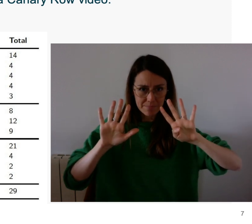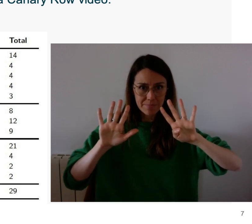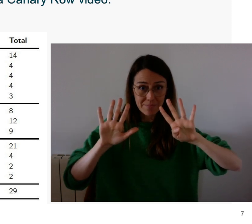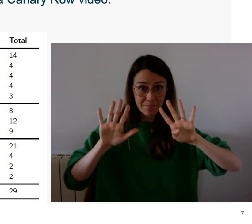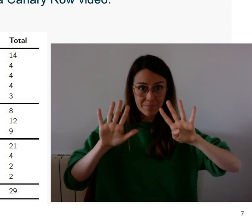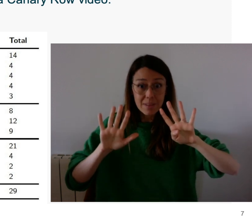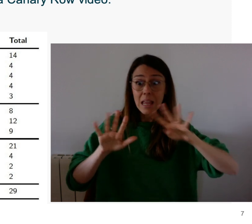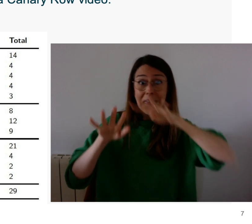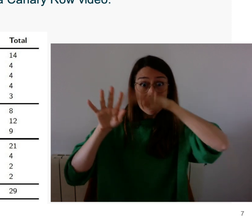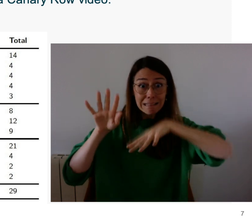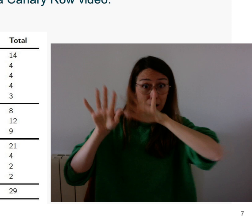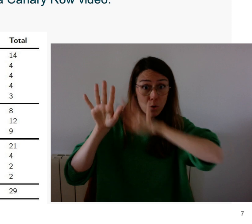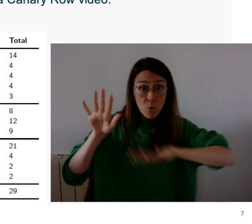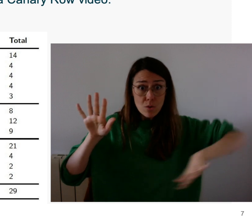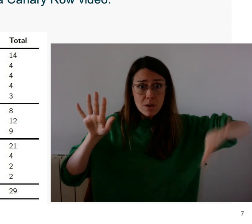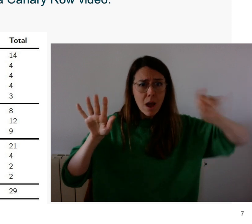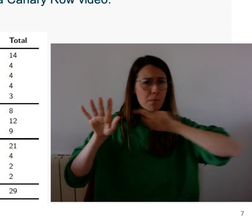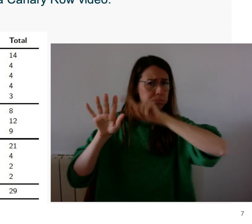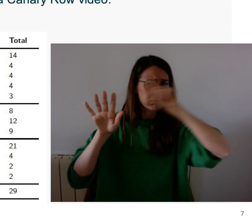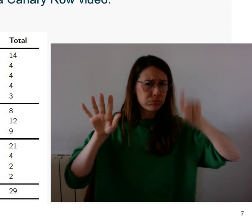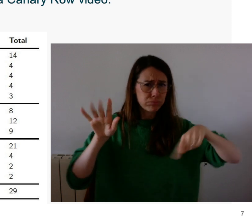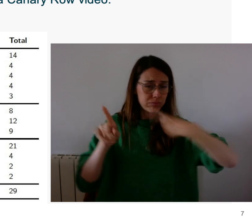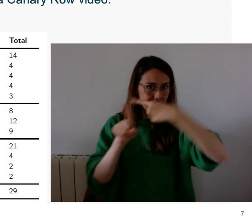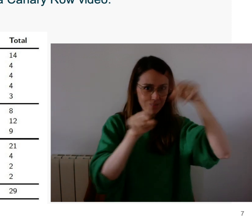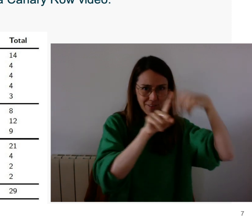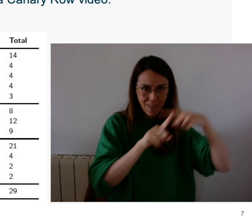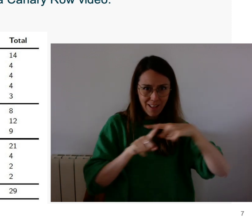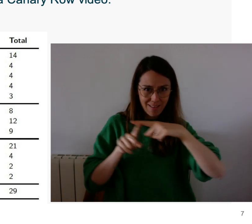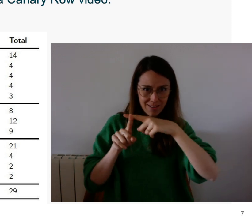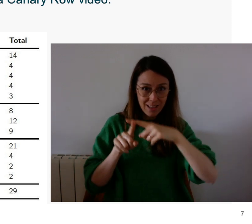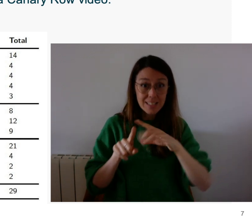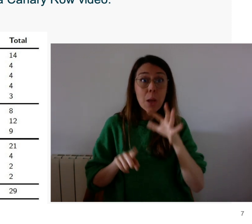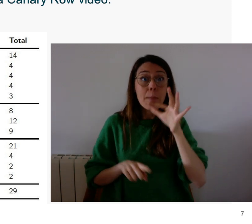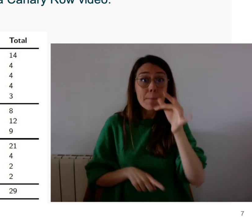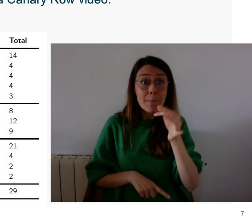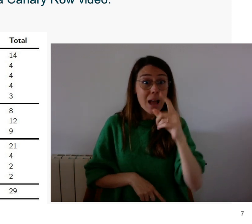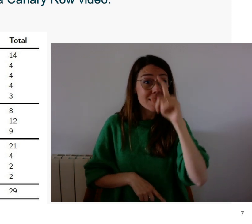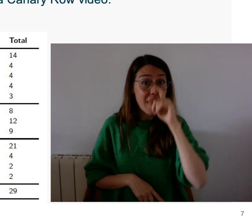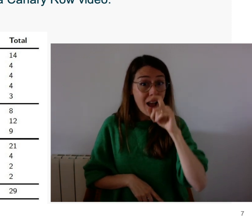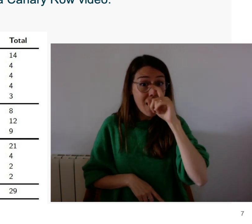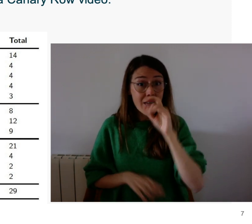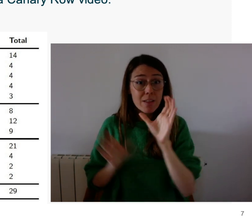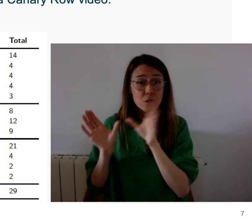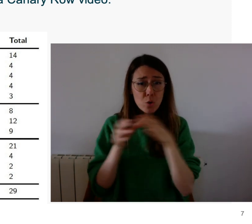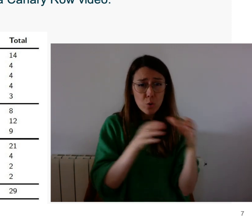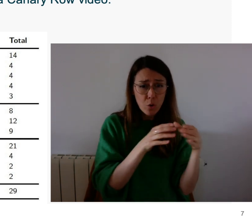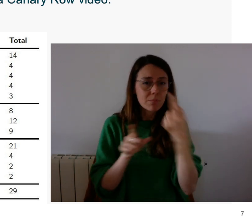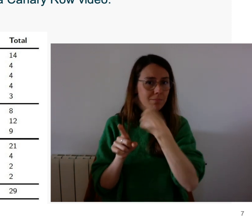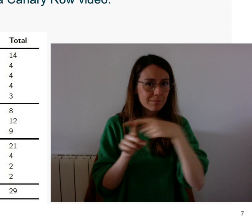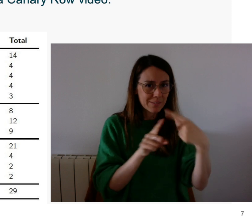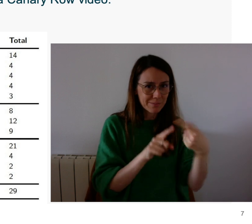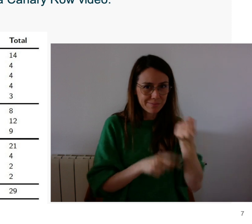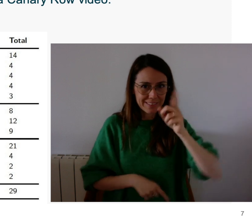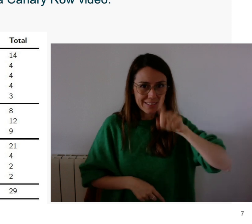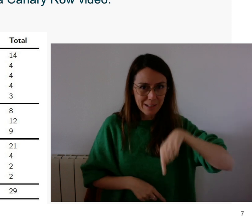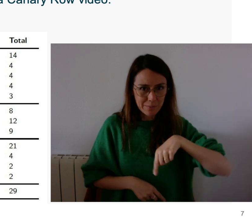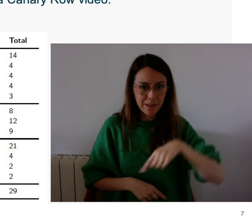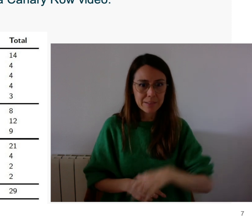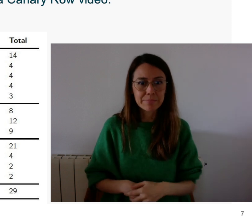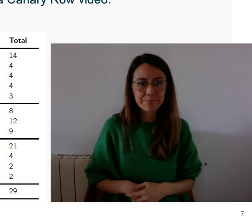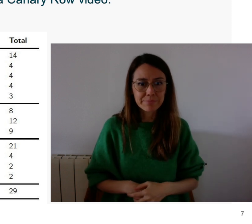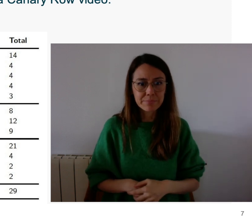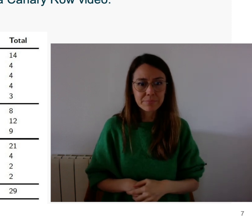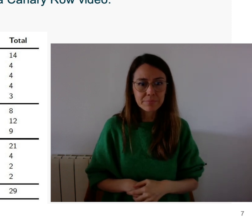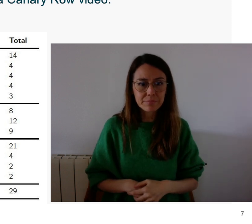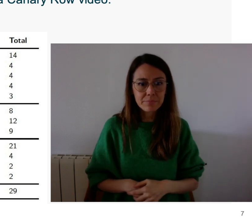come from different areas of Catalonia. They are from 3 different age groups.